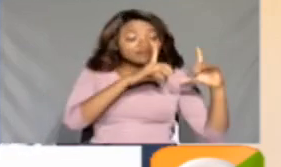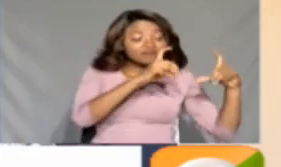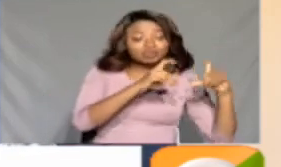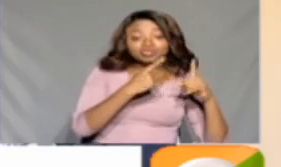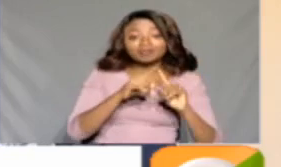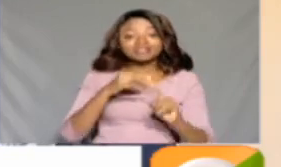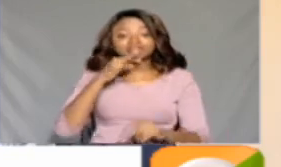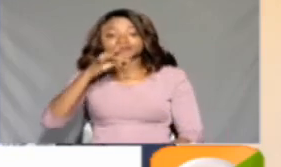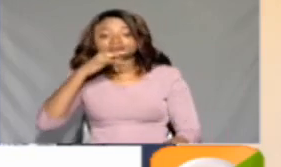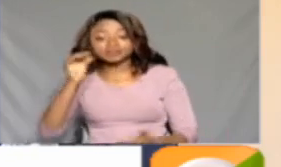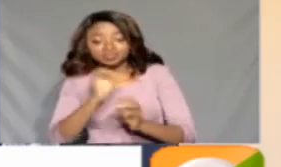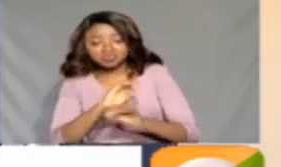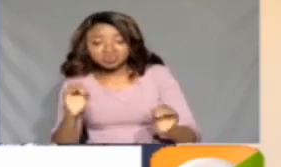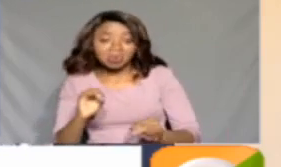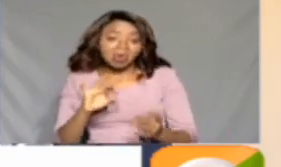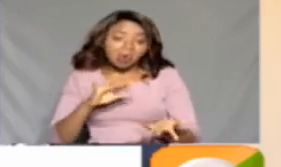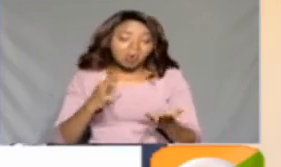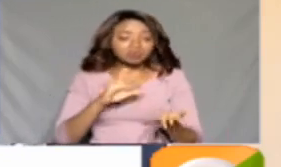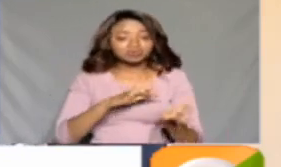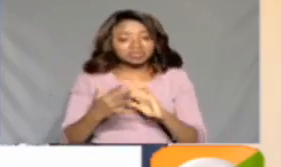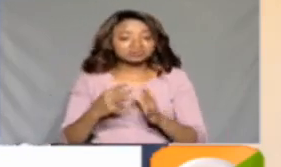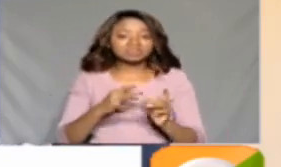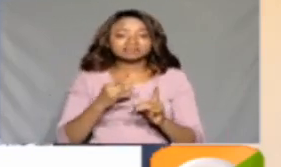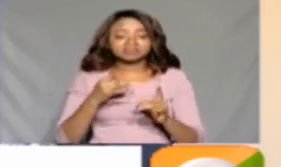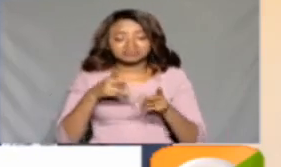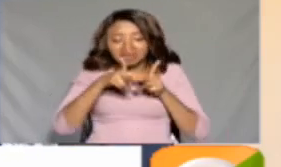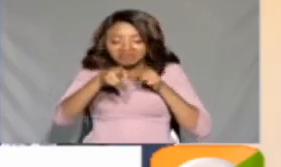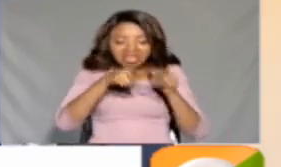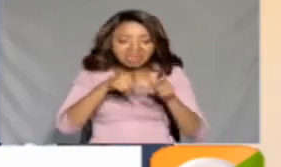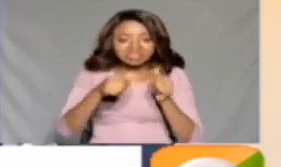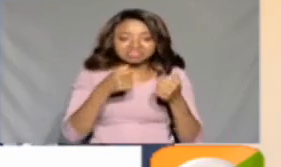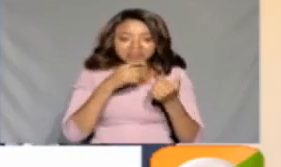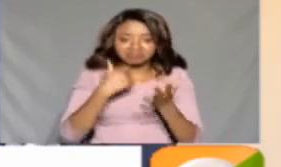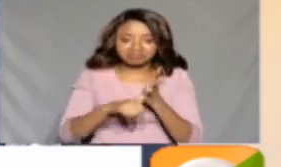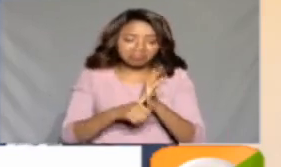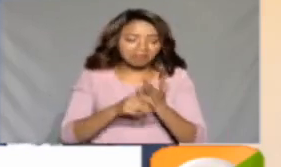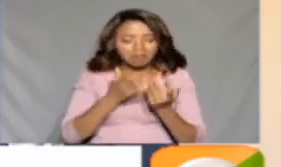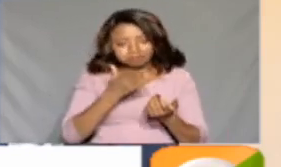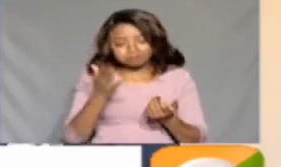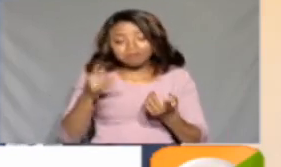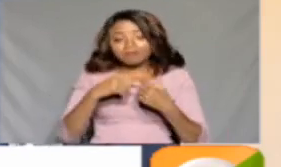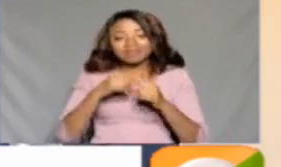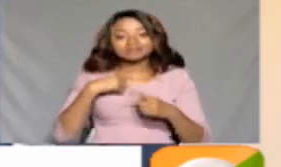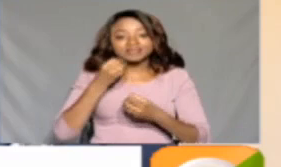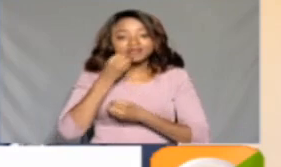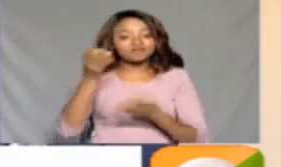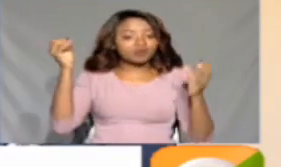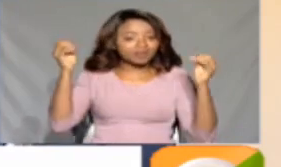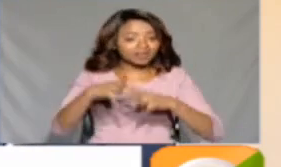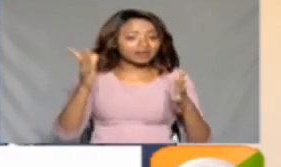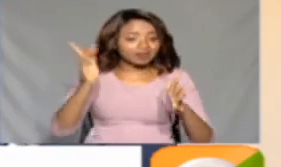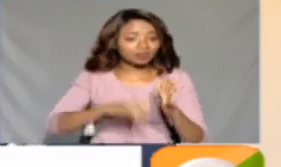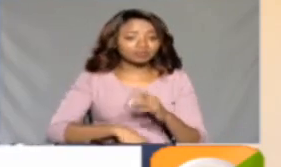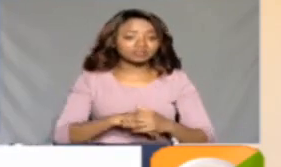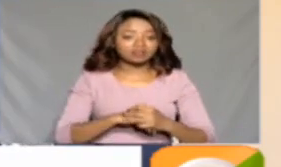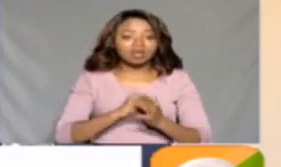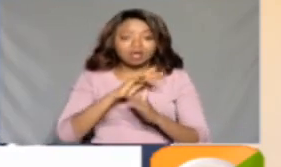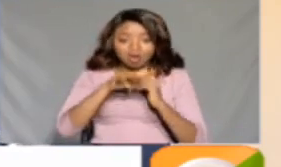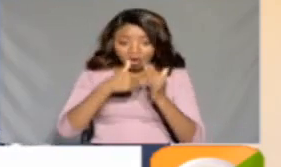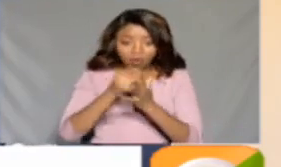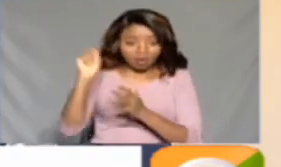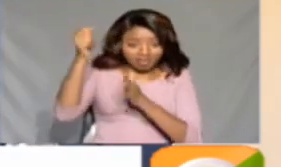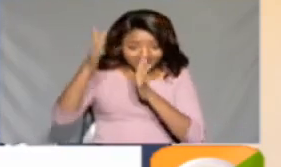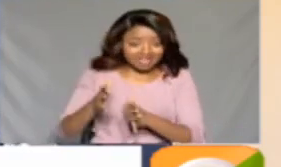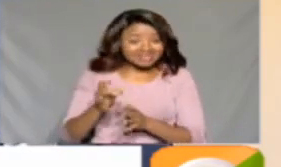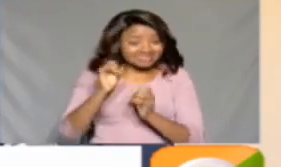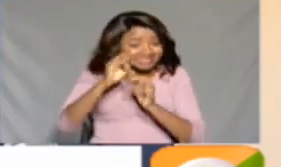voices, and that's probably an editing situation. But what I can tell you that all Kenyans, if they knew a way of